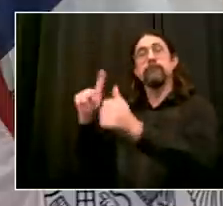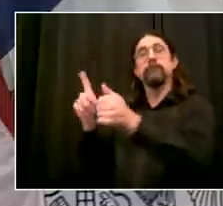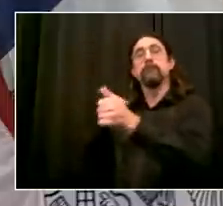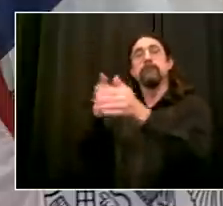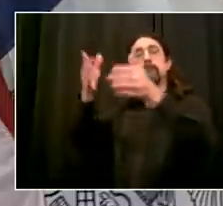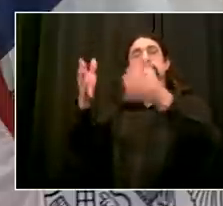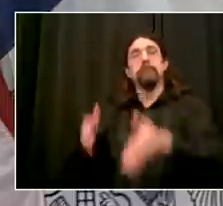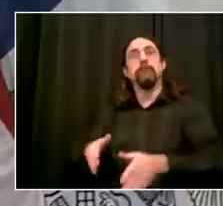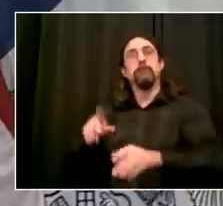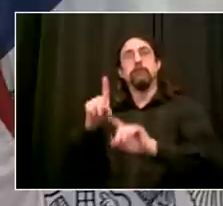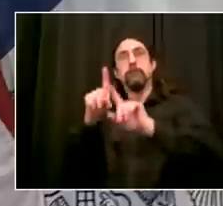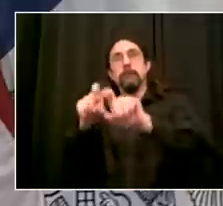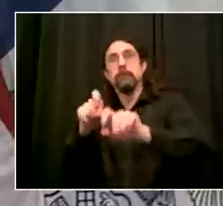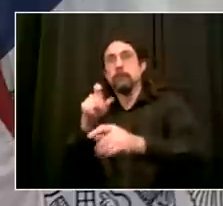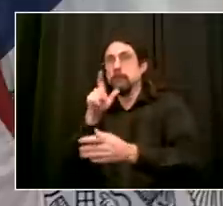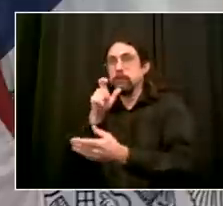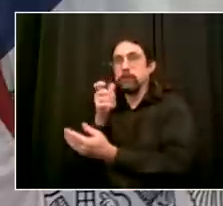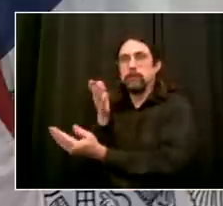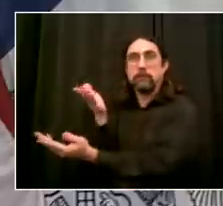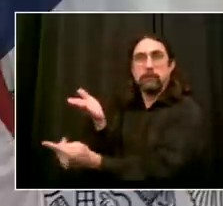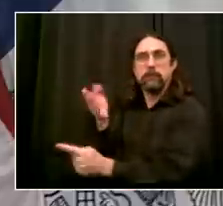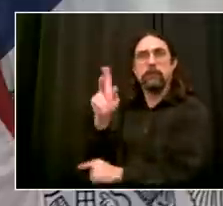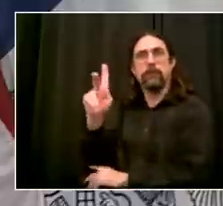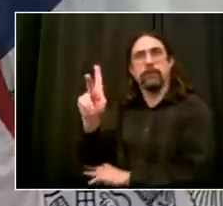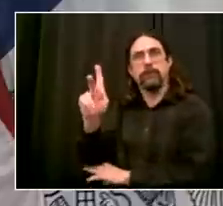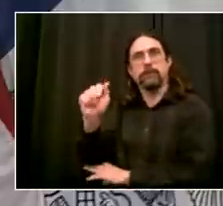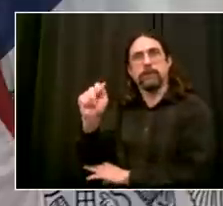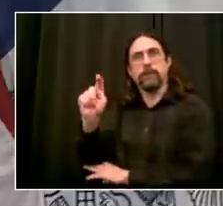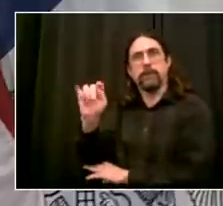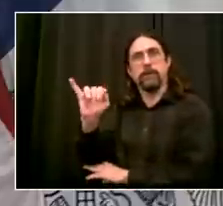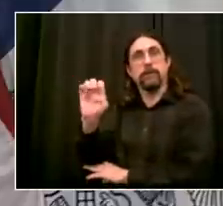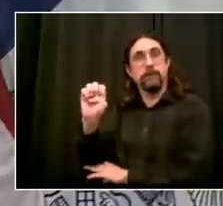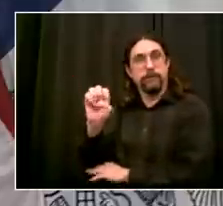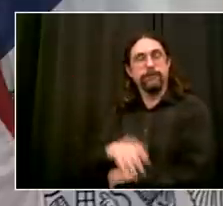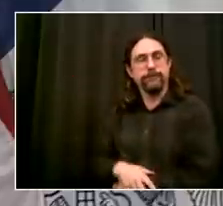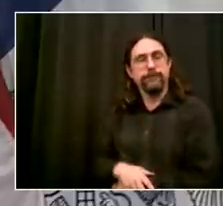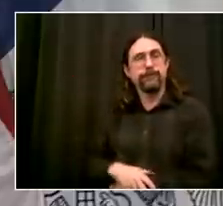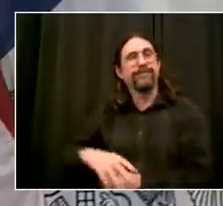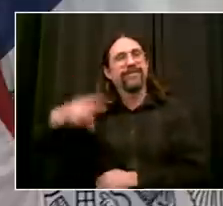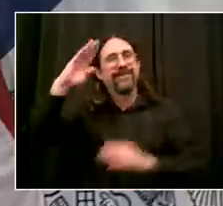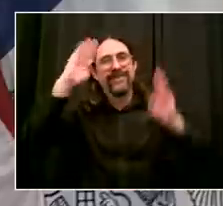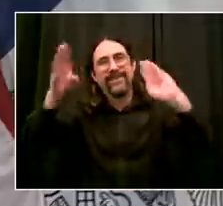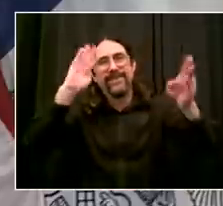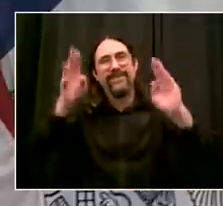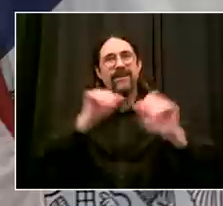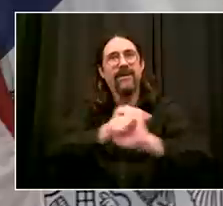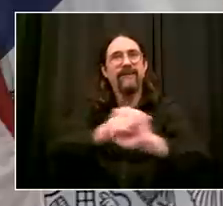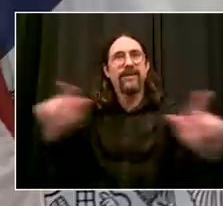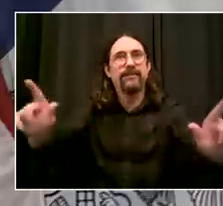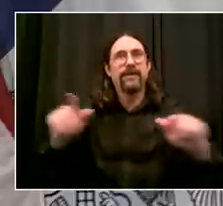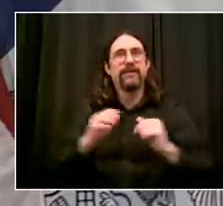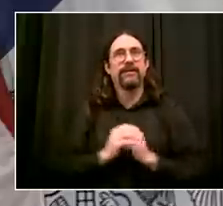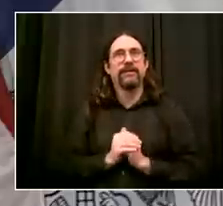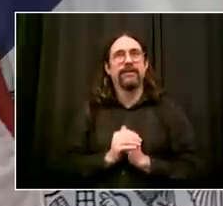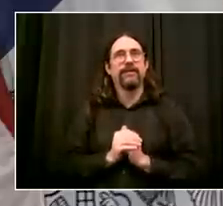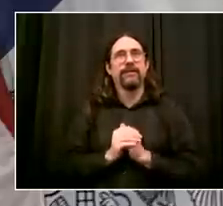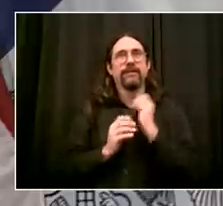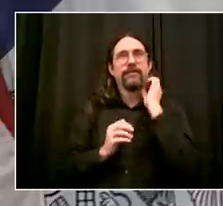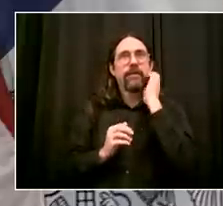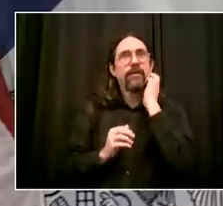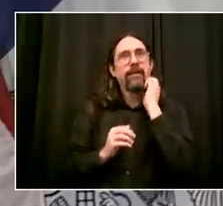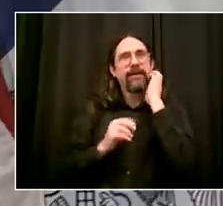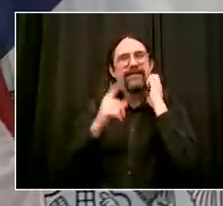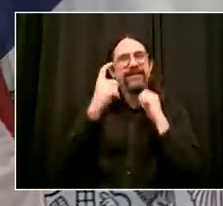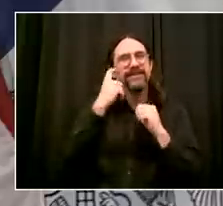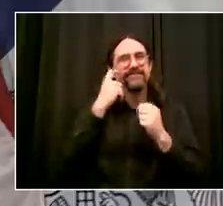know you kind of added that asterisk to the daily indicators today. Do you know why there are, for an explanation for